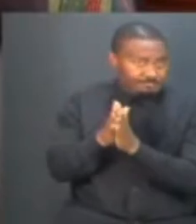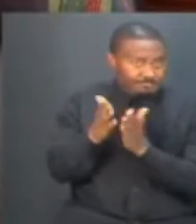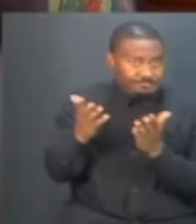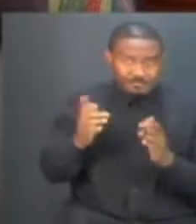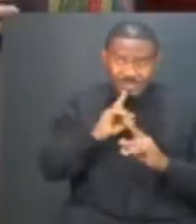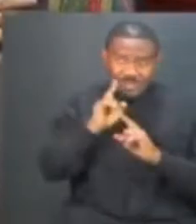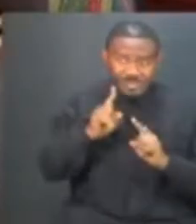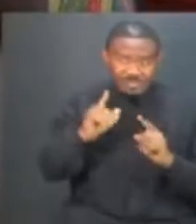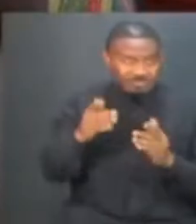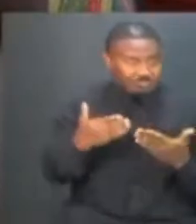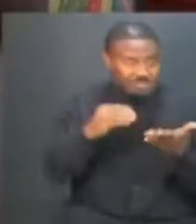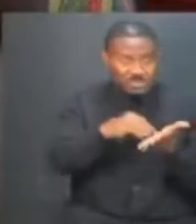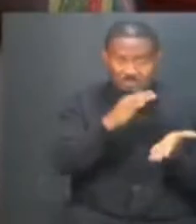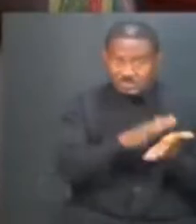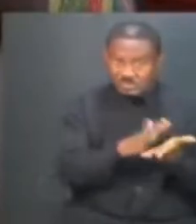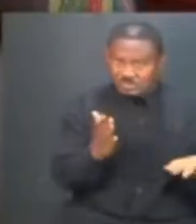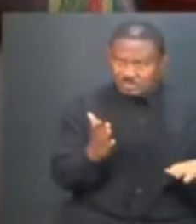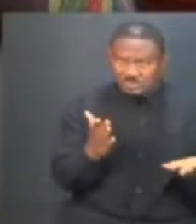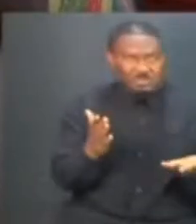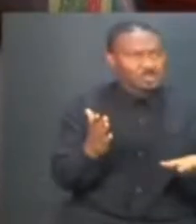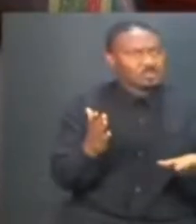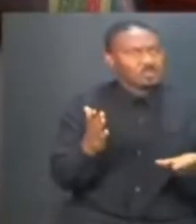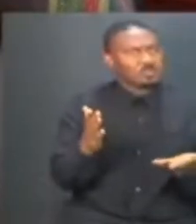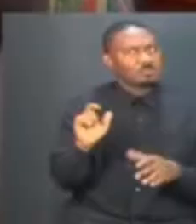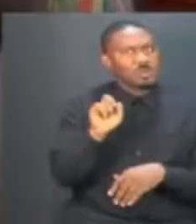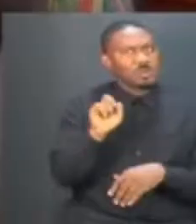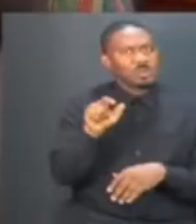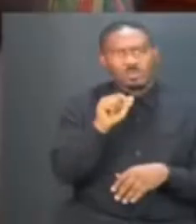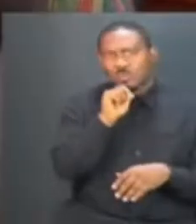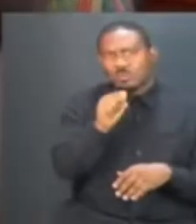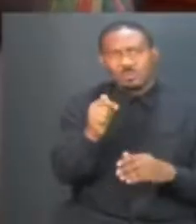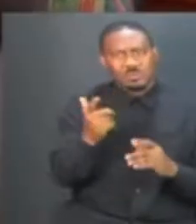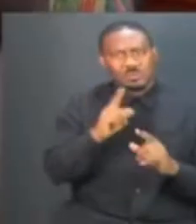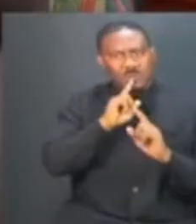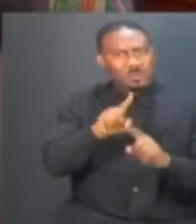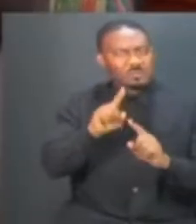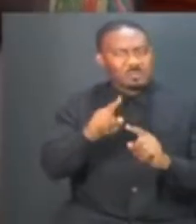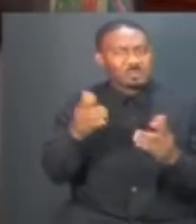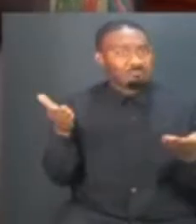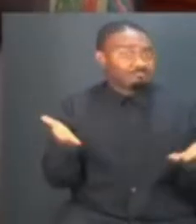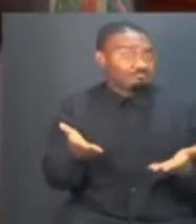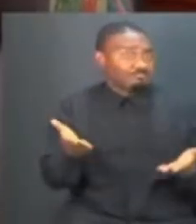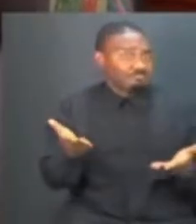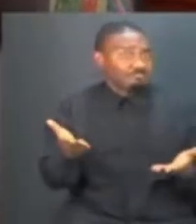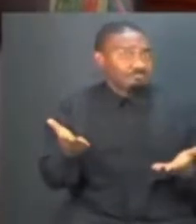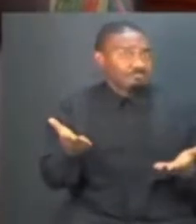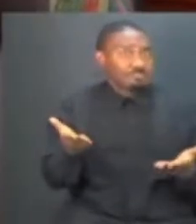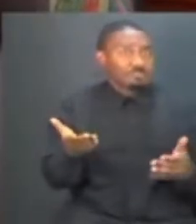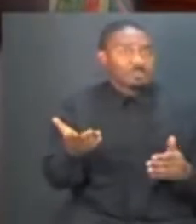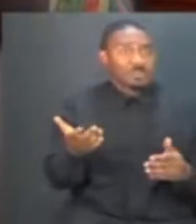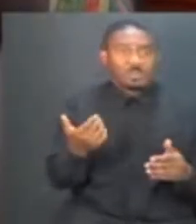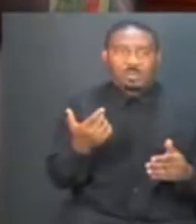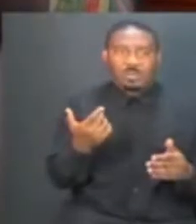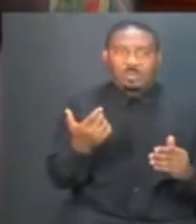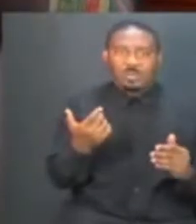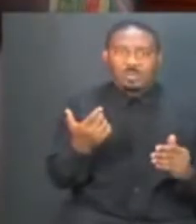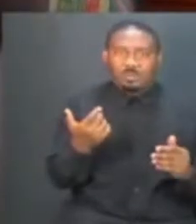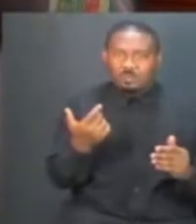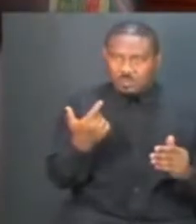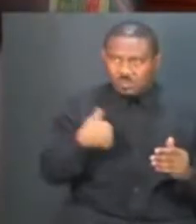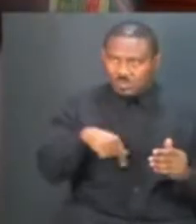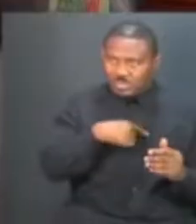not answered on the floor, by our rules, you are supposed to take note. You are supposed to take